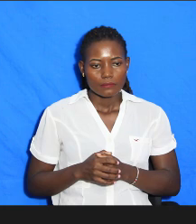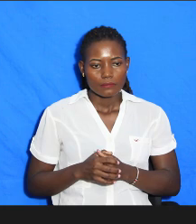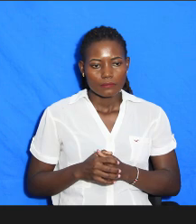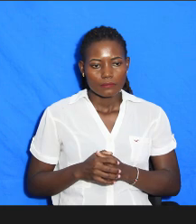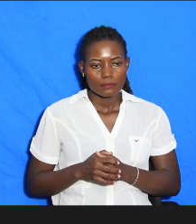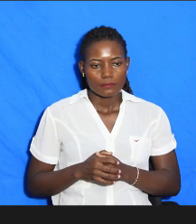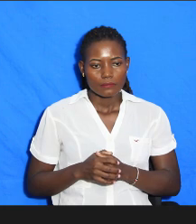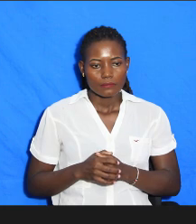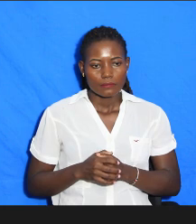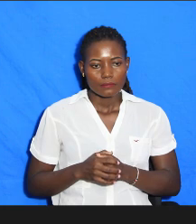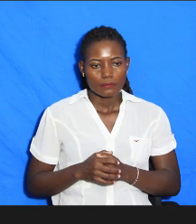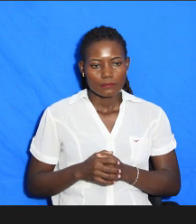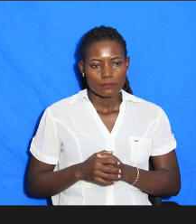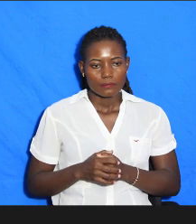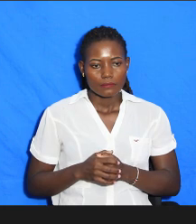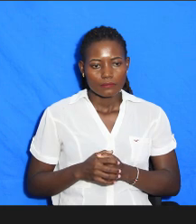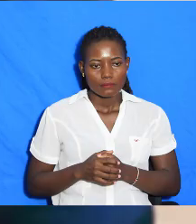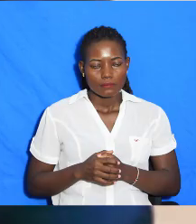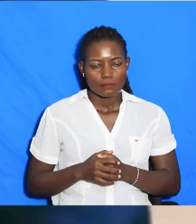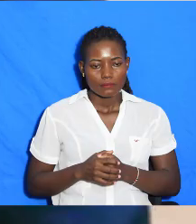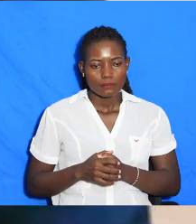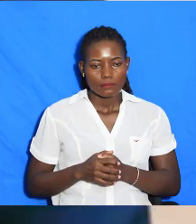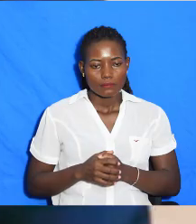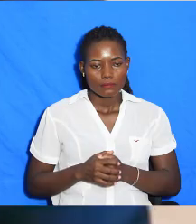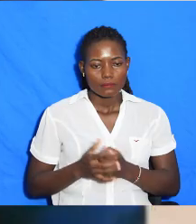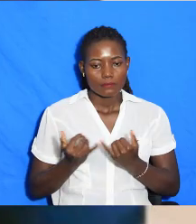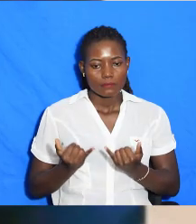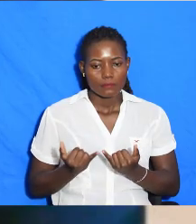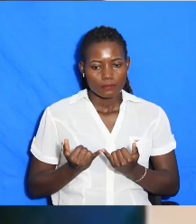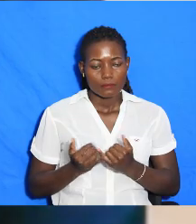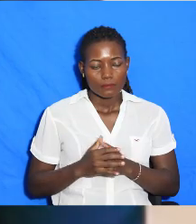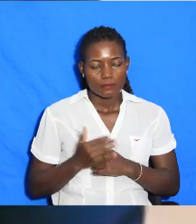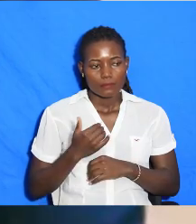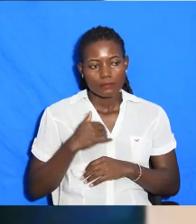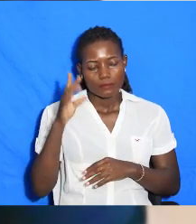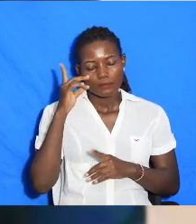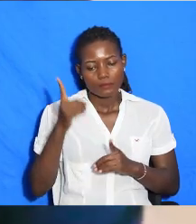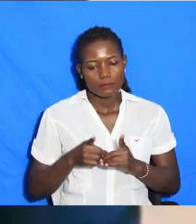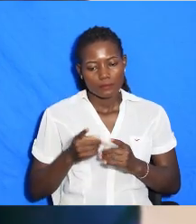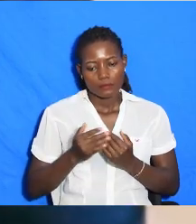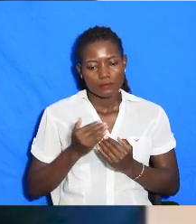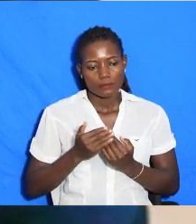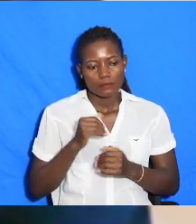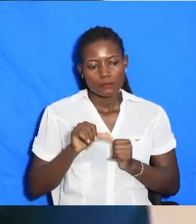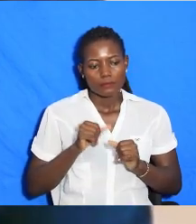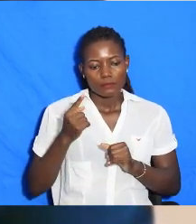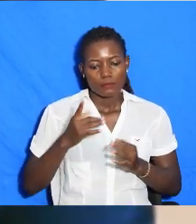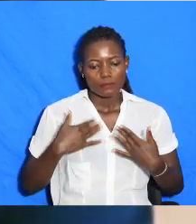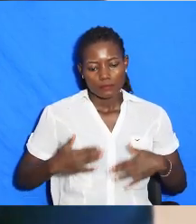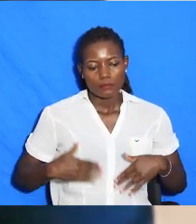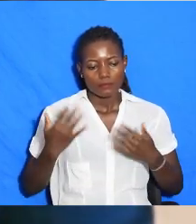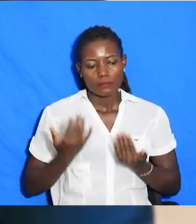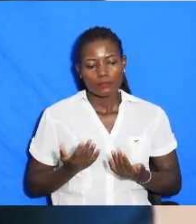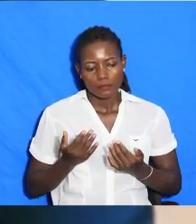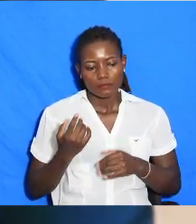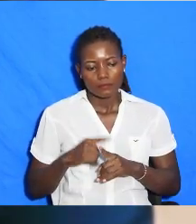or even deter their performance. So mm, right now they're keen on their body weight, but I don't think mm-hmm. they've really